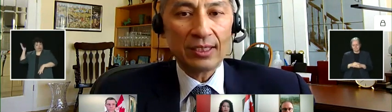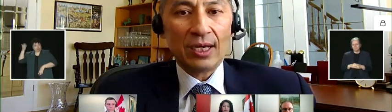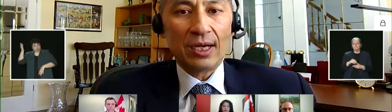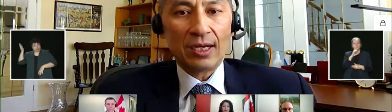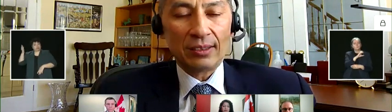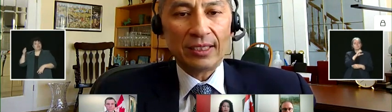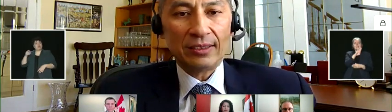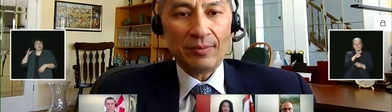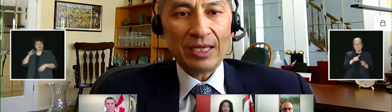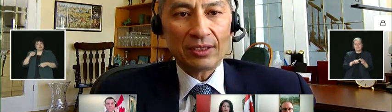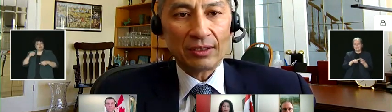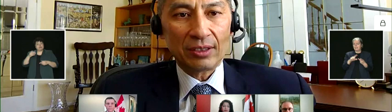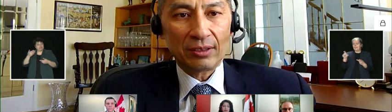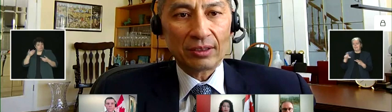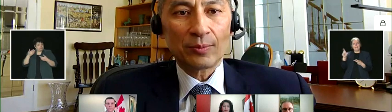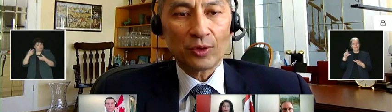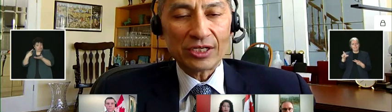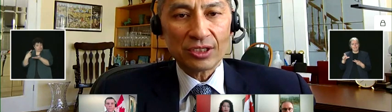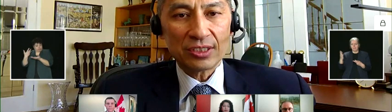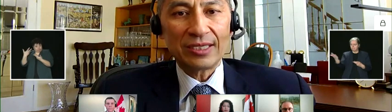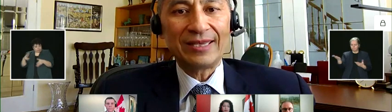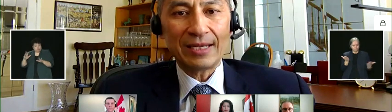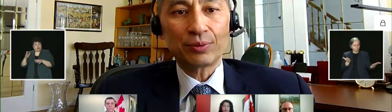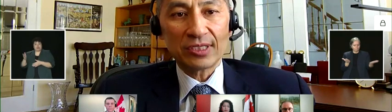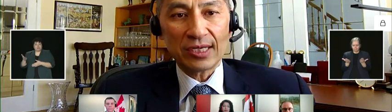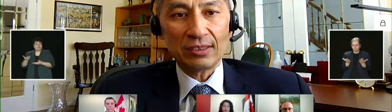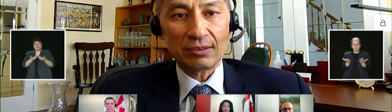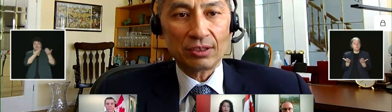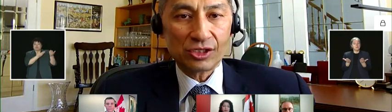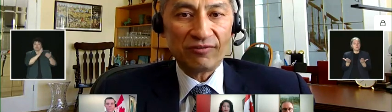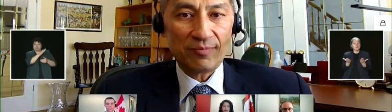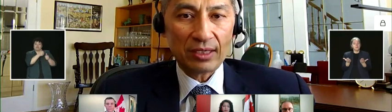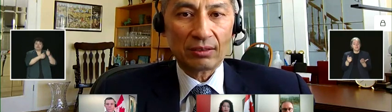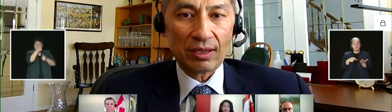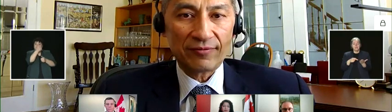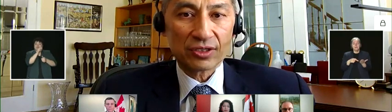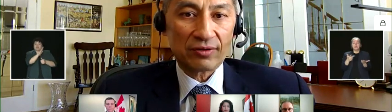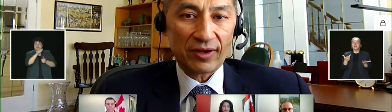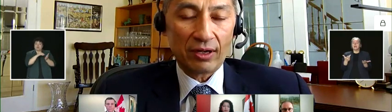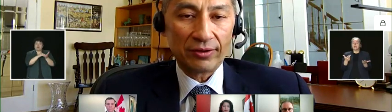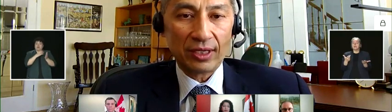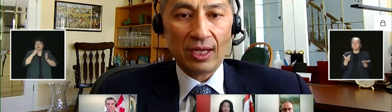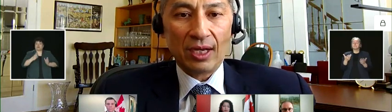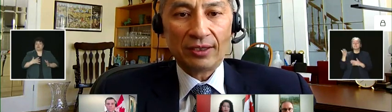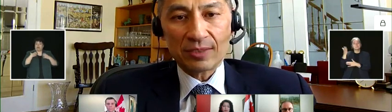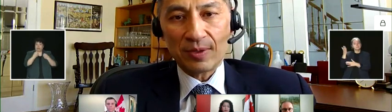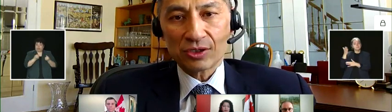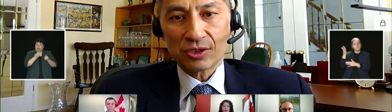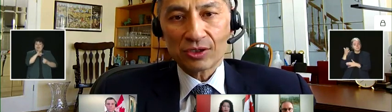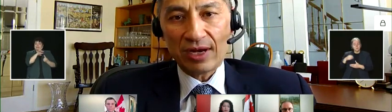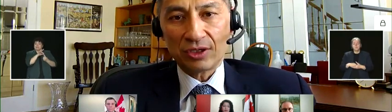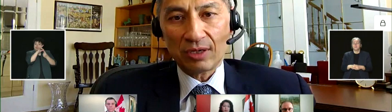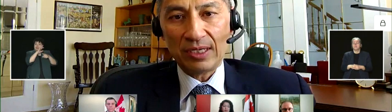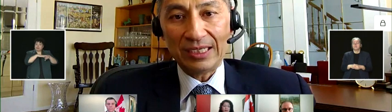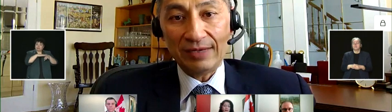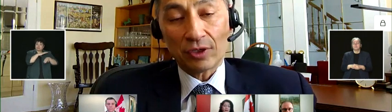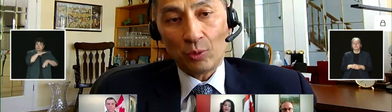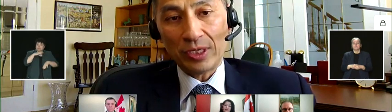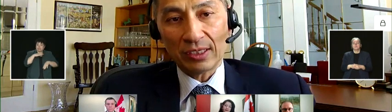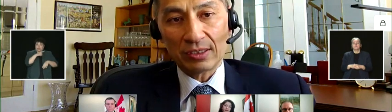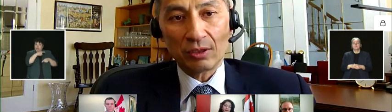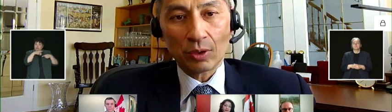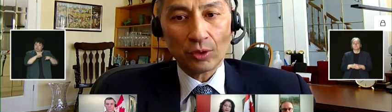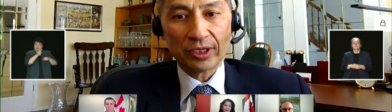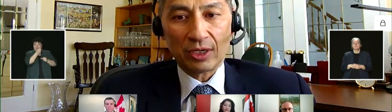Canada. They made their deliberations. They then presented to the Chief Medical Officer of Health at the Special Advisory Committee, even